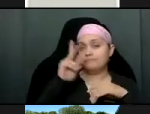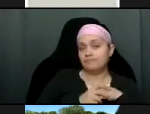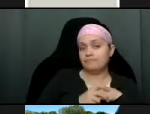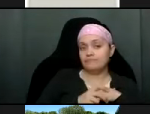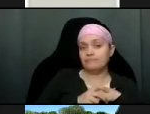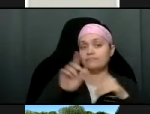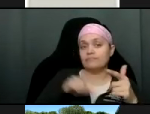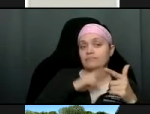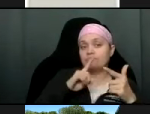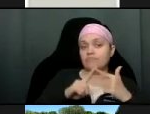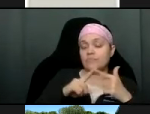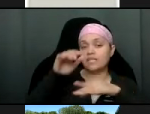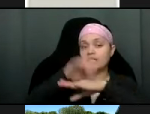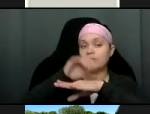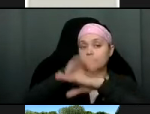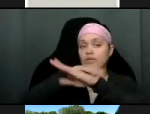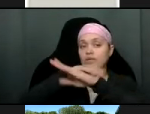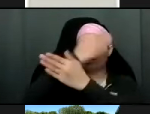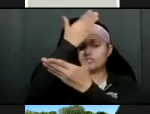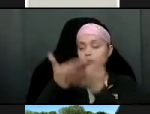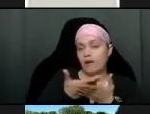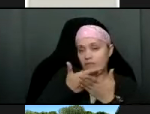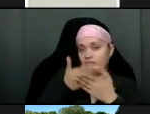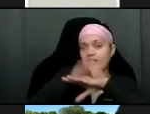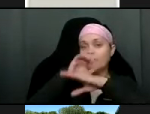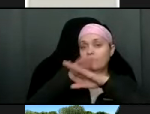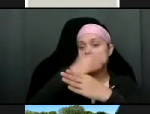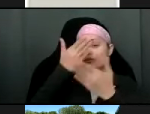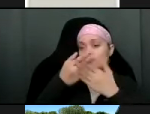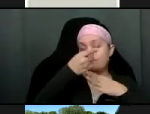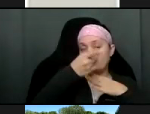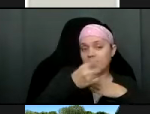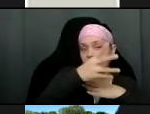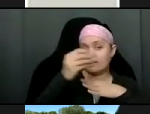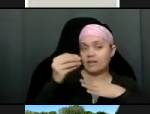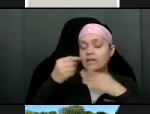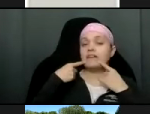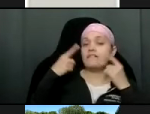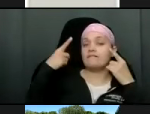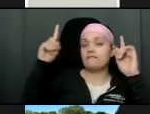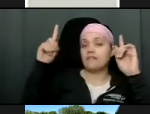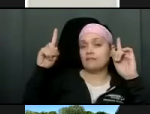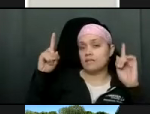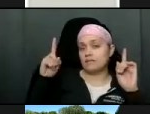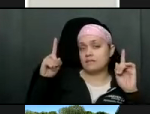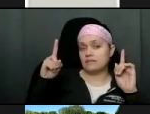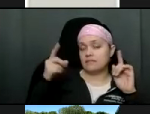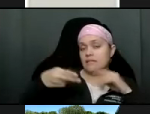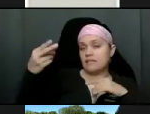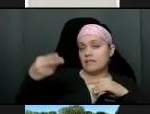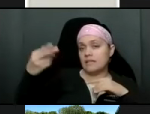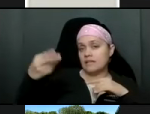come. The British come out here, and famous in the history of British